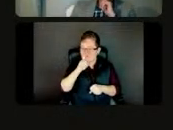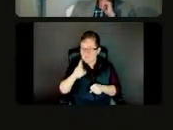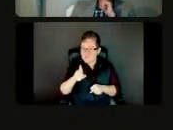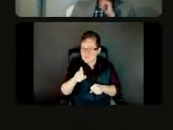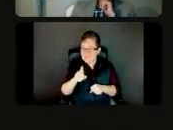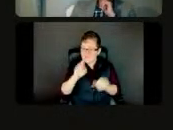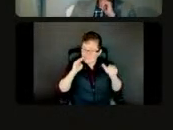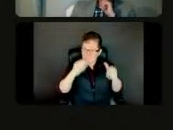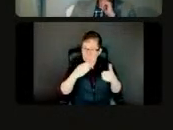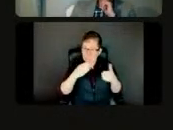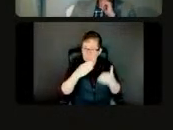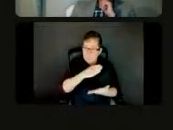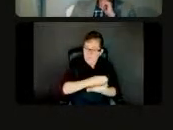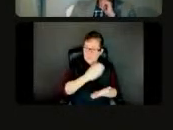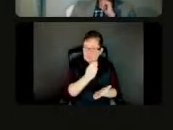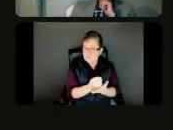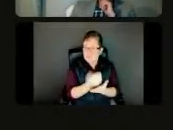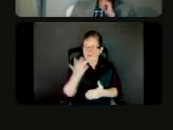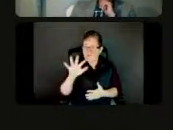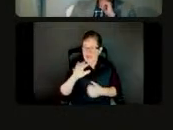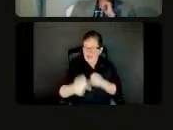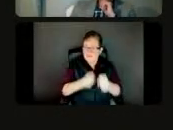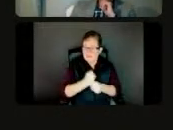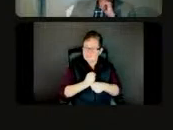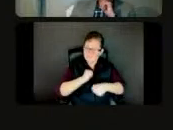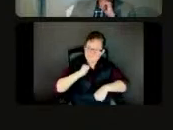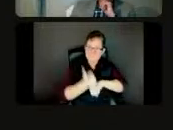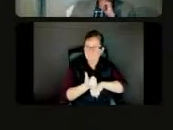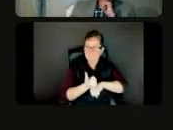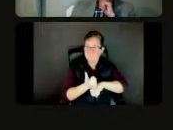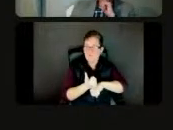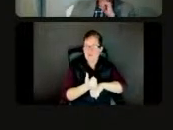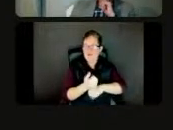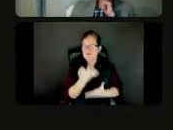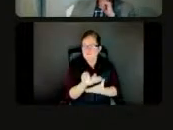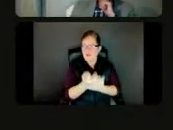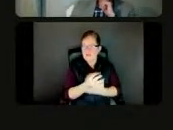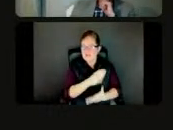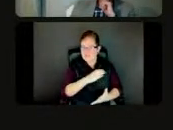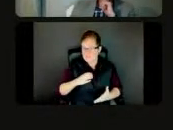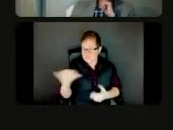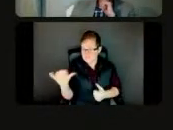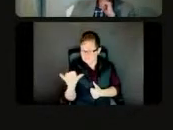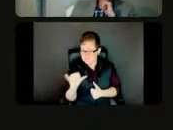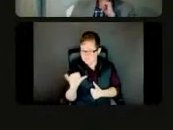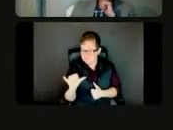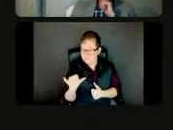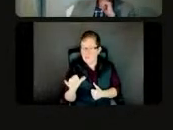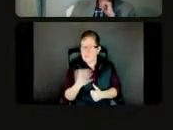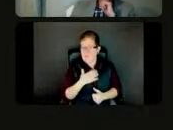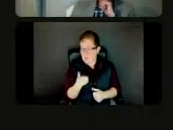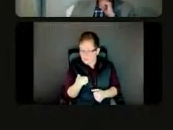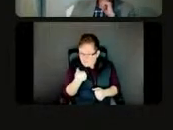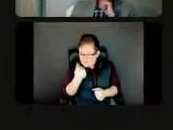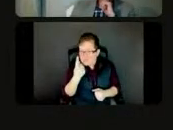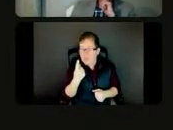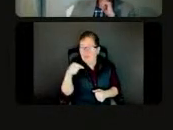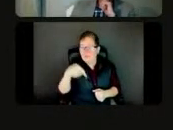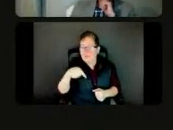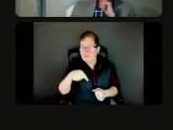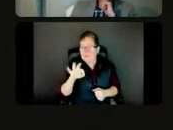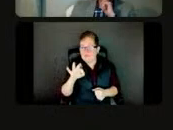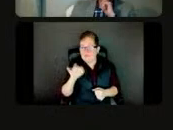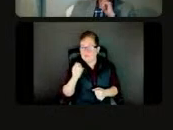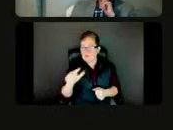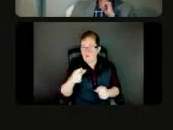budgetary. Like the 5-year frame is kind of similar to what we see on the Finance Committee. And this is just, my understanding is that staff's goal in reviewing this